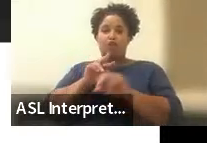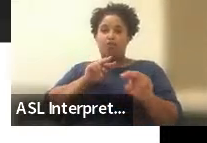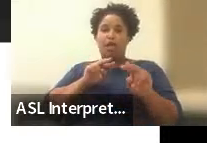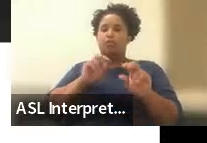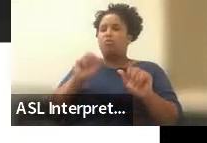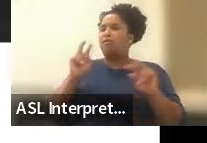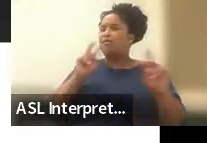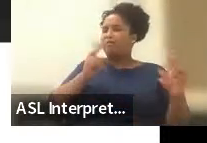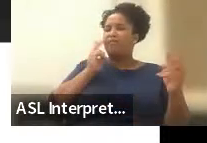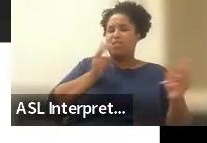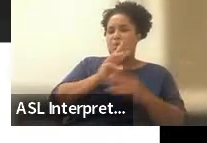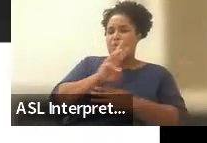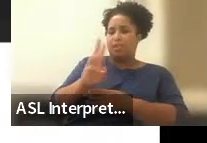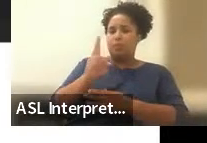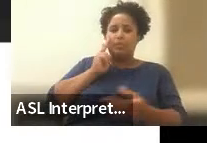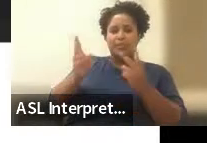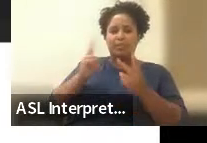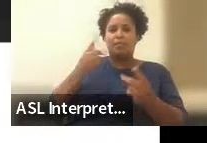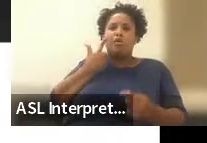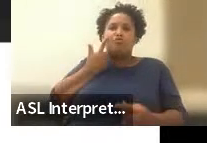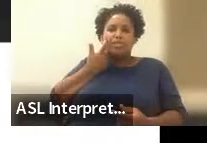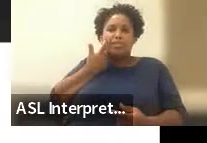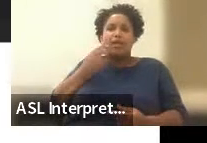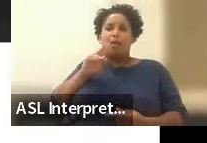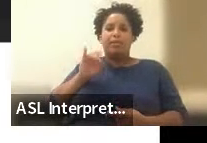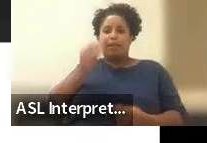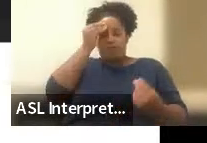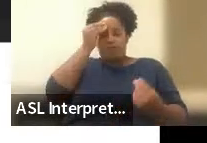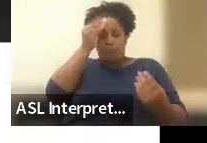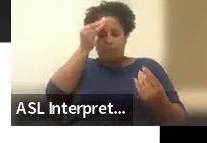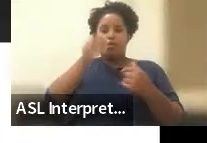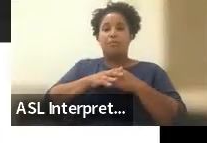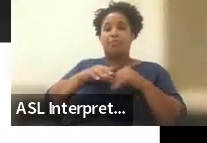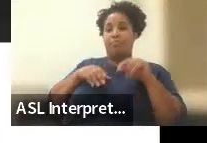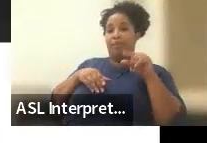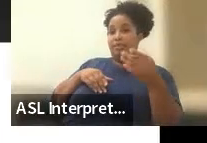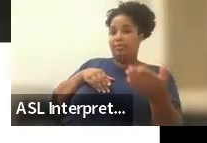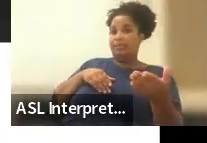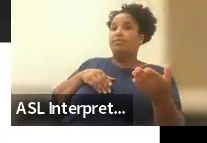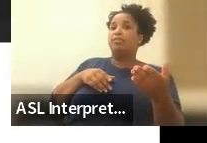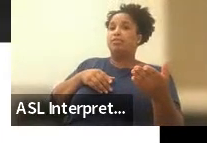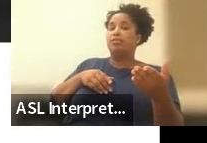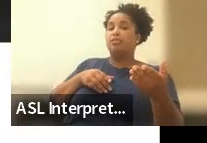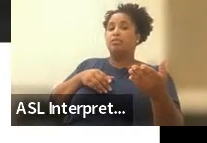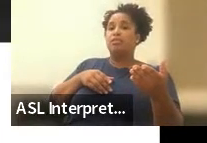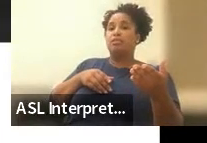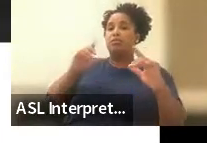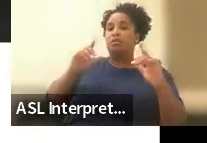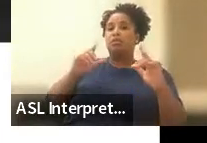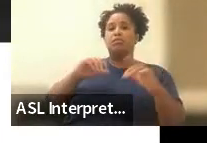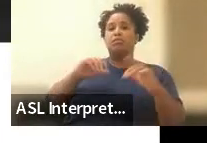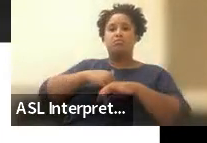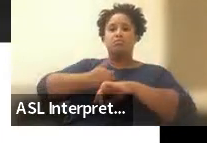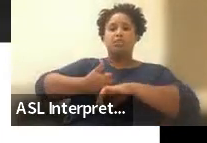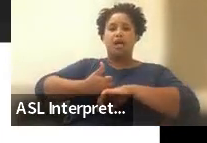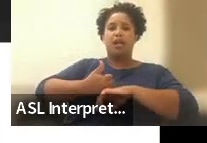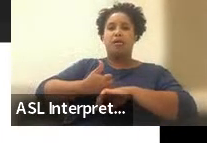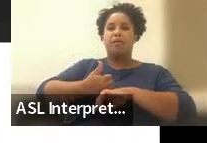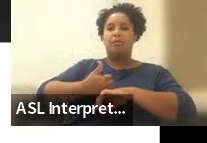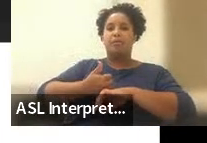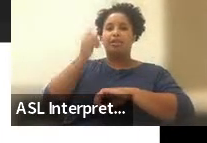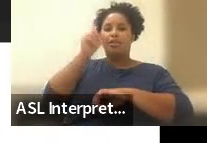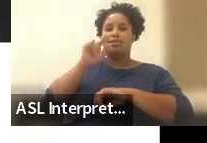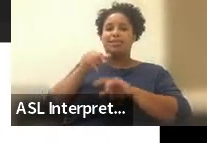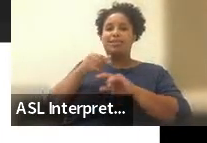there to see the recent updated data. But this was taken on, this looks like it